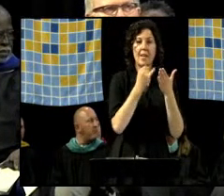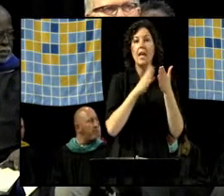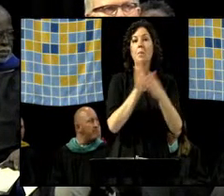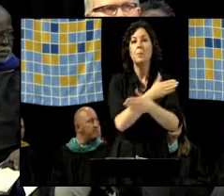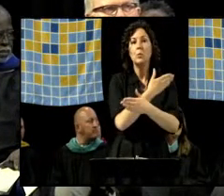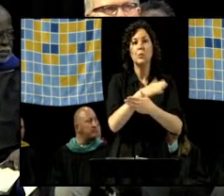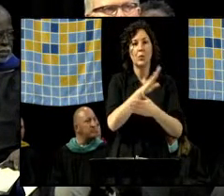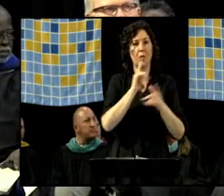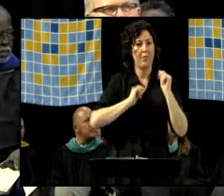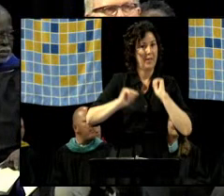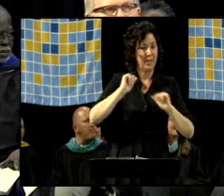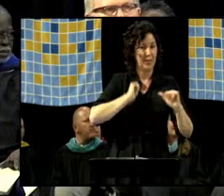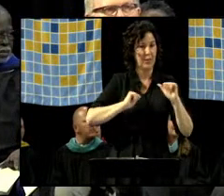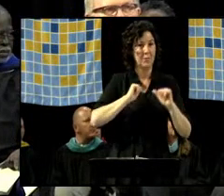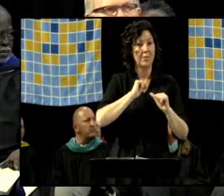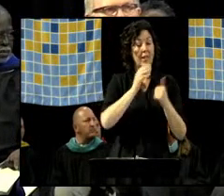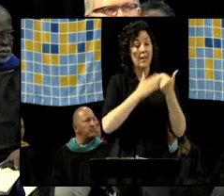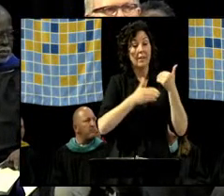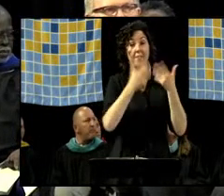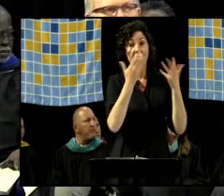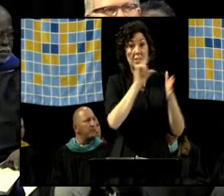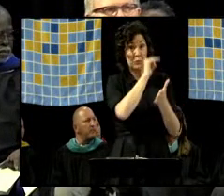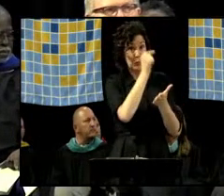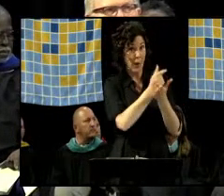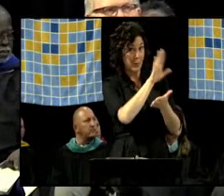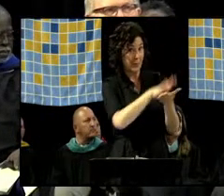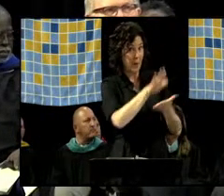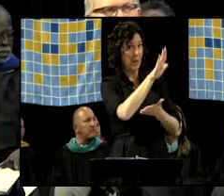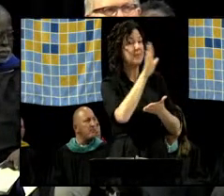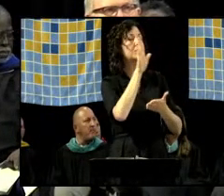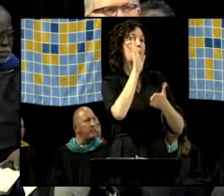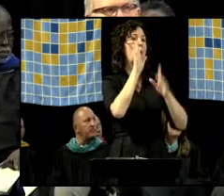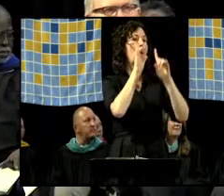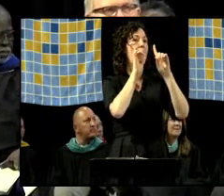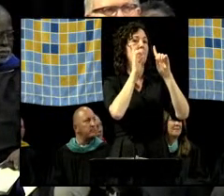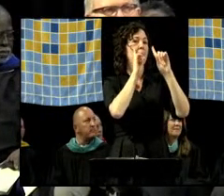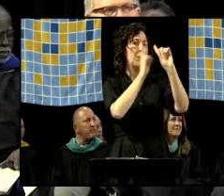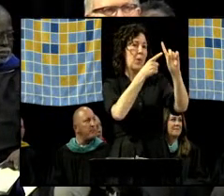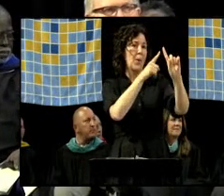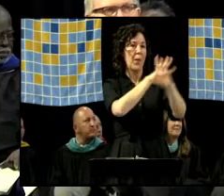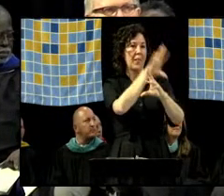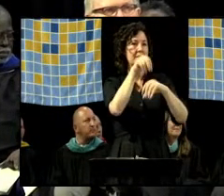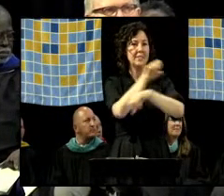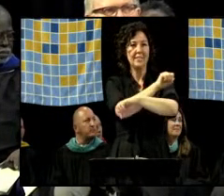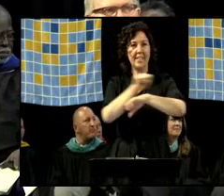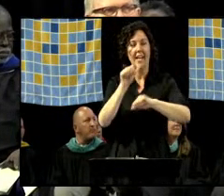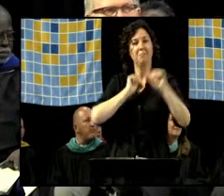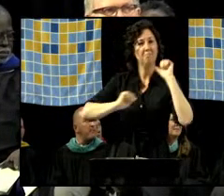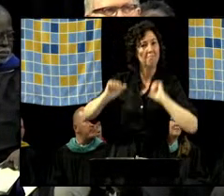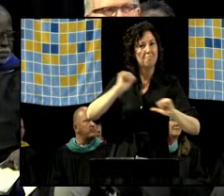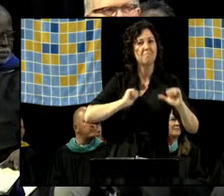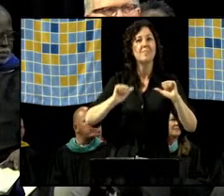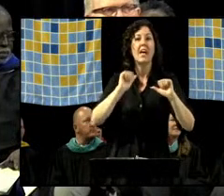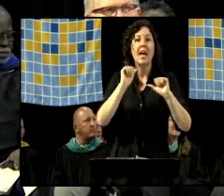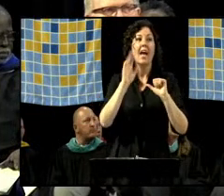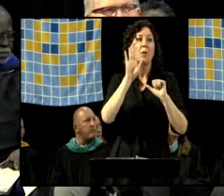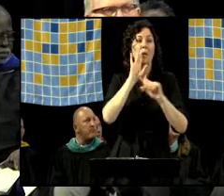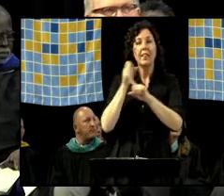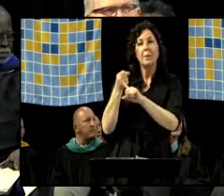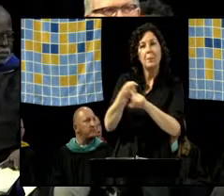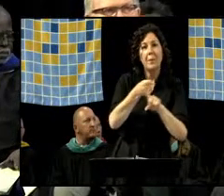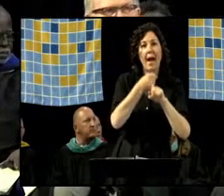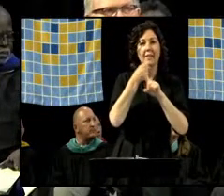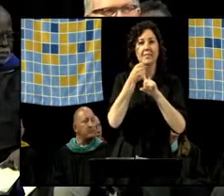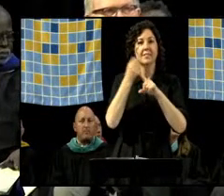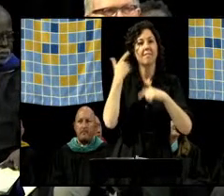After college, Jennings hopes to one day make it to the big stage and make an impact on upcoming generations in the world of